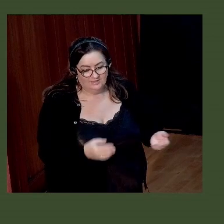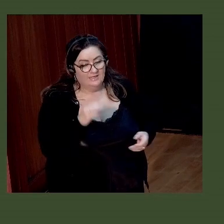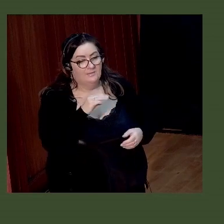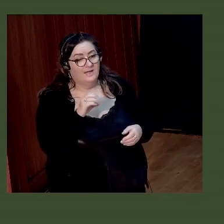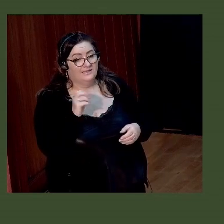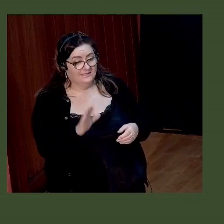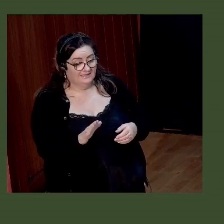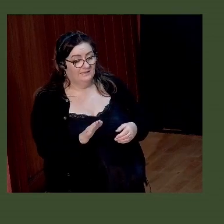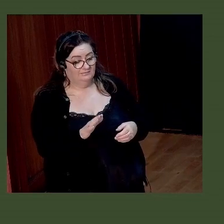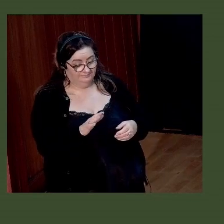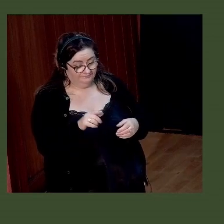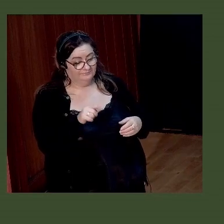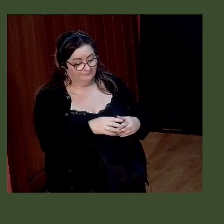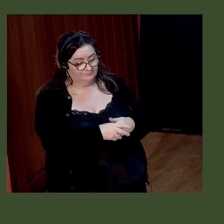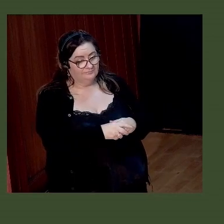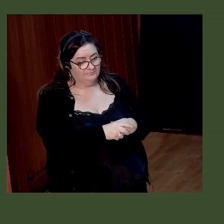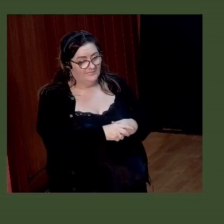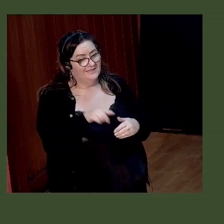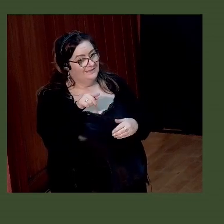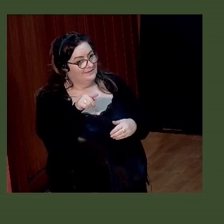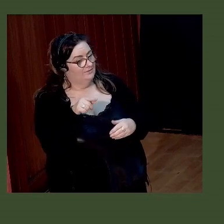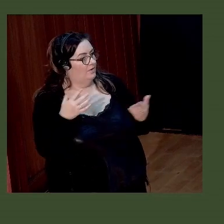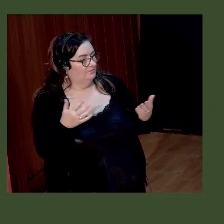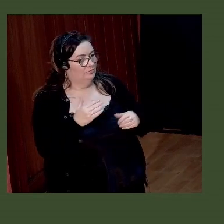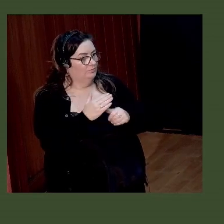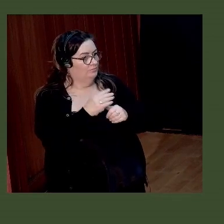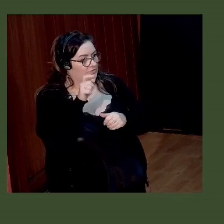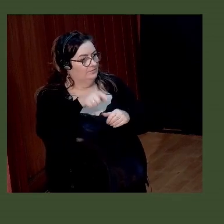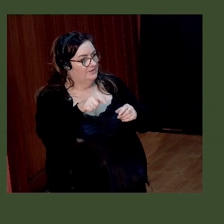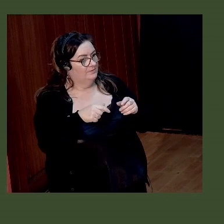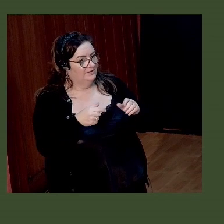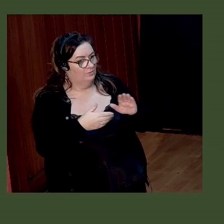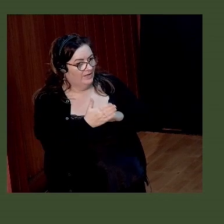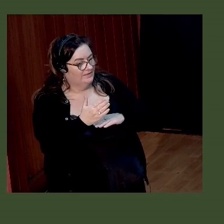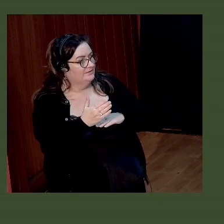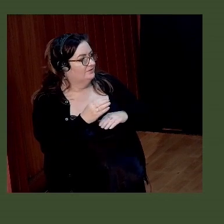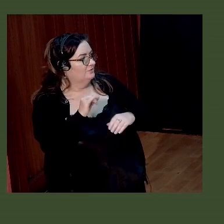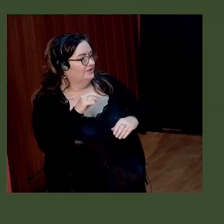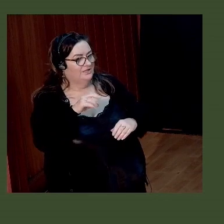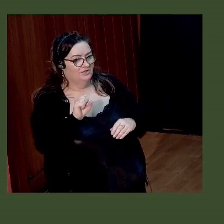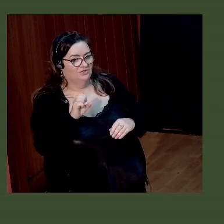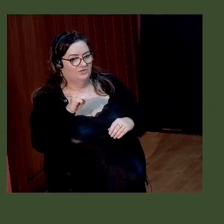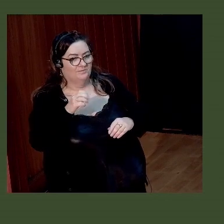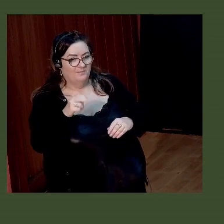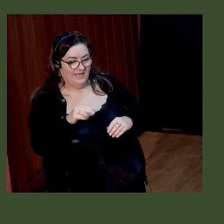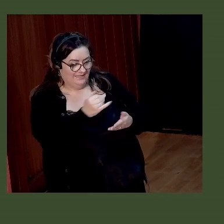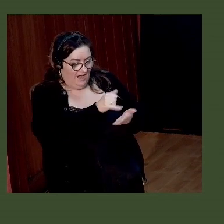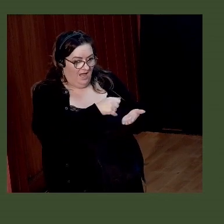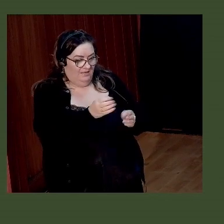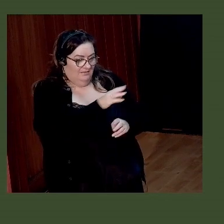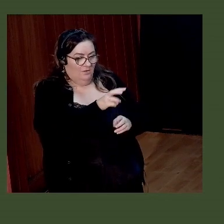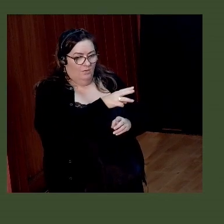McNeill had long experience of that kind of work. He was one of the people who went to Inis Mian to learn Irish in the last years of the 19th